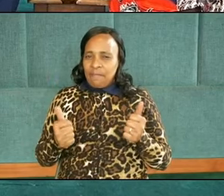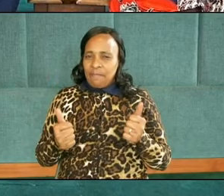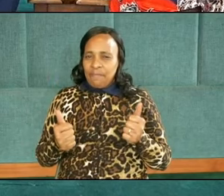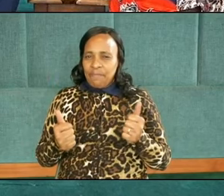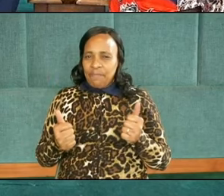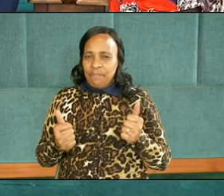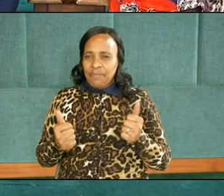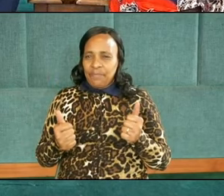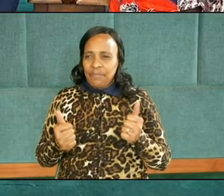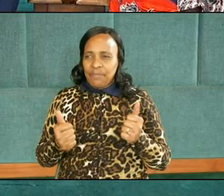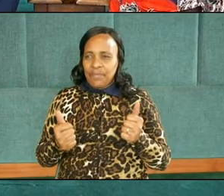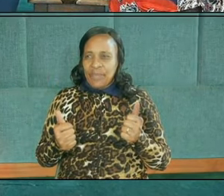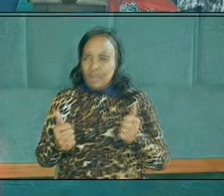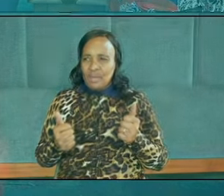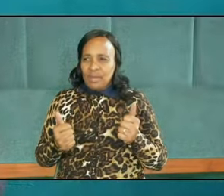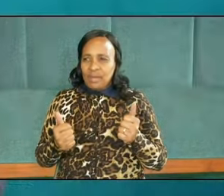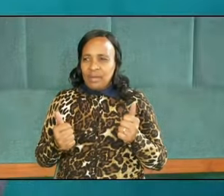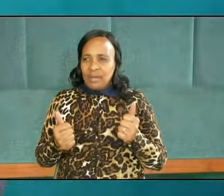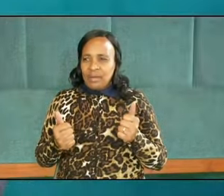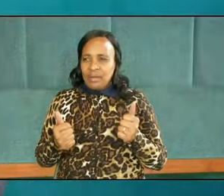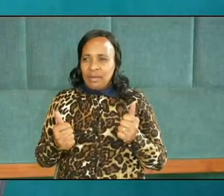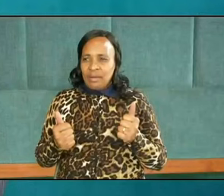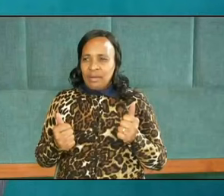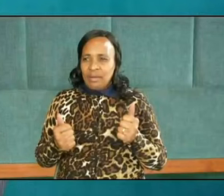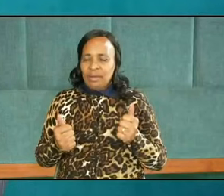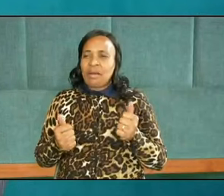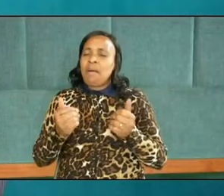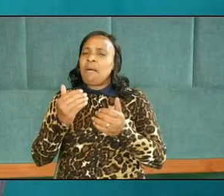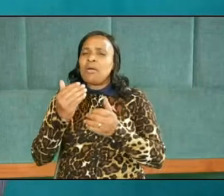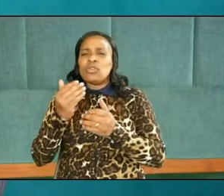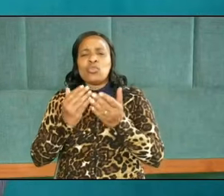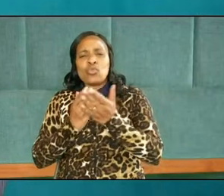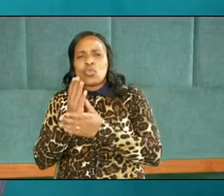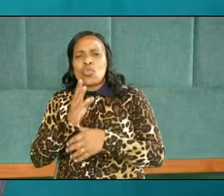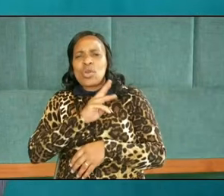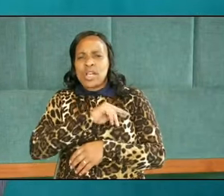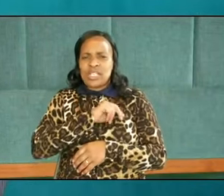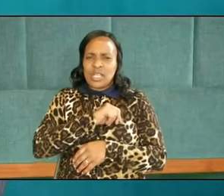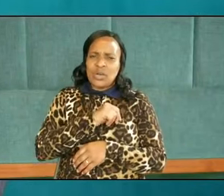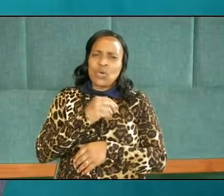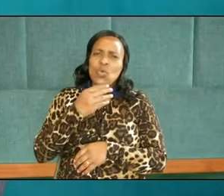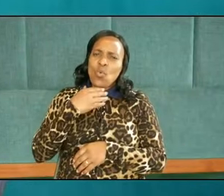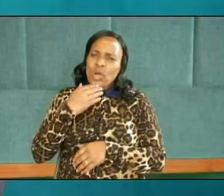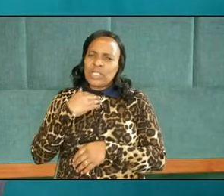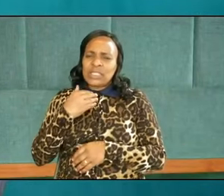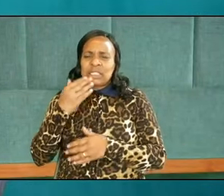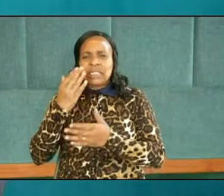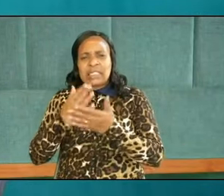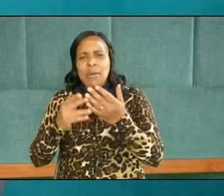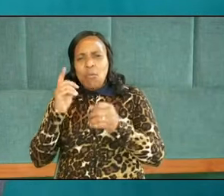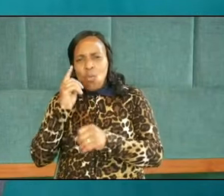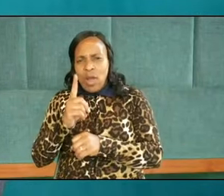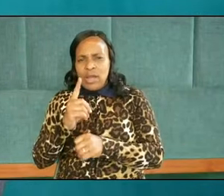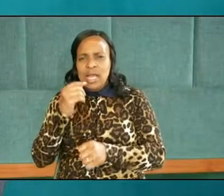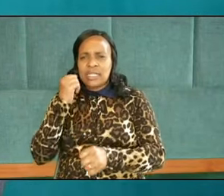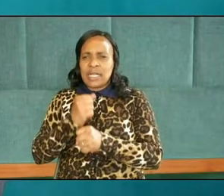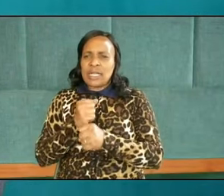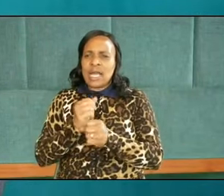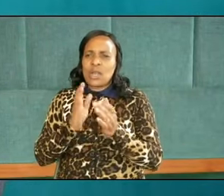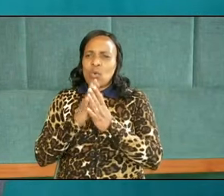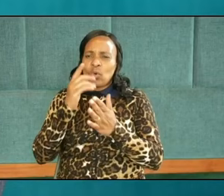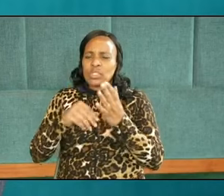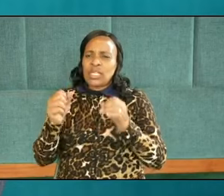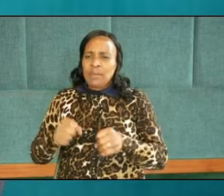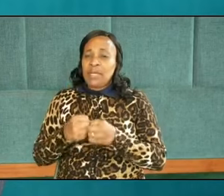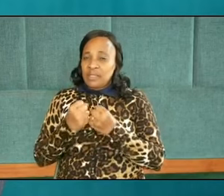human beings, usually by nature, we really want to know what someone has done, what's happened.